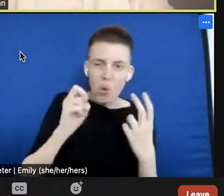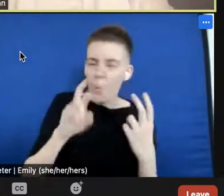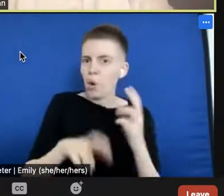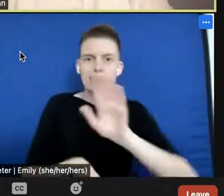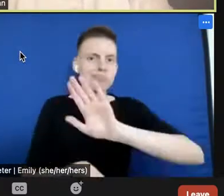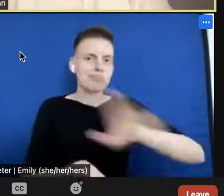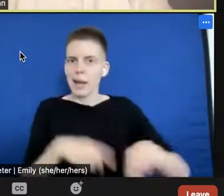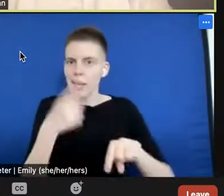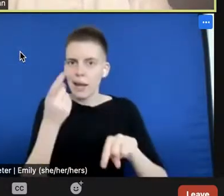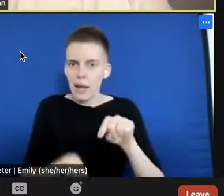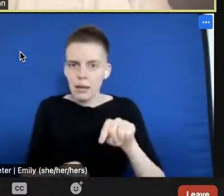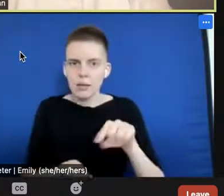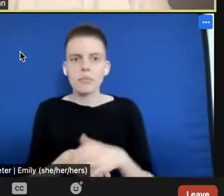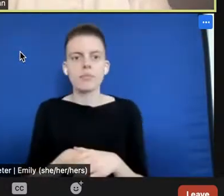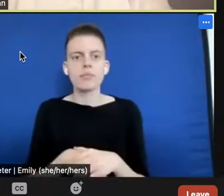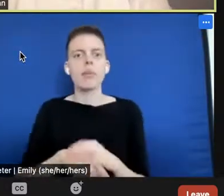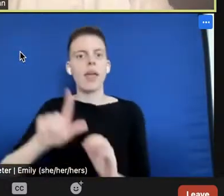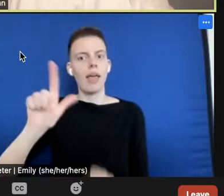for everyone,